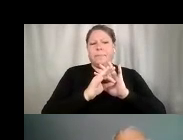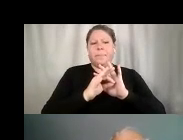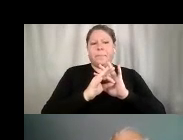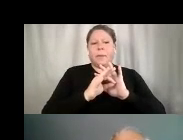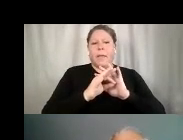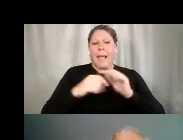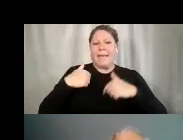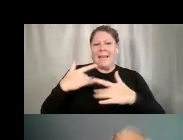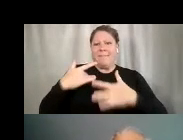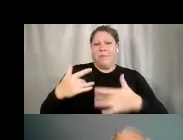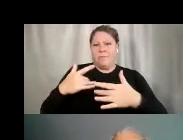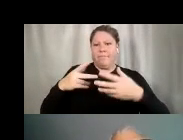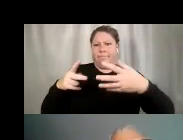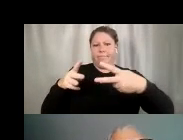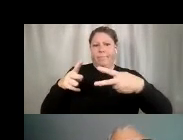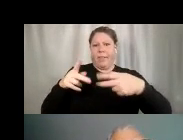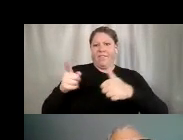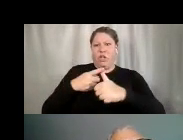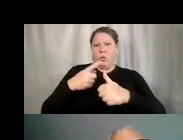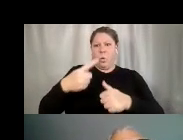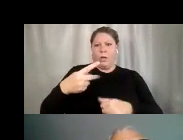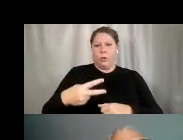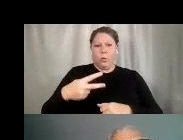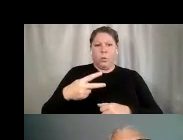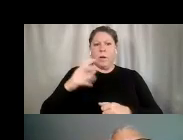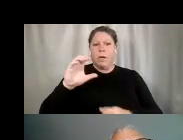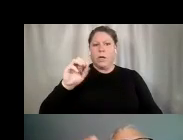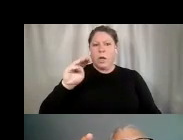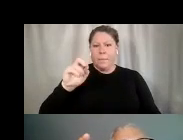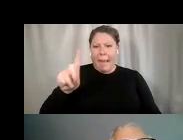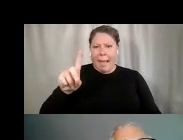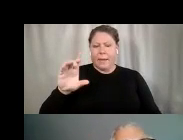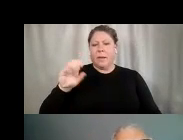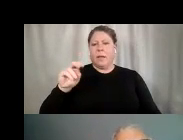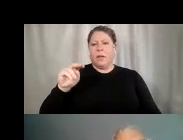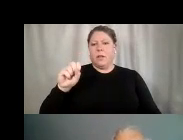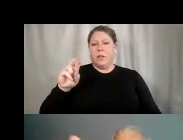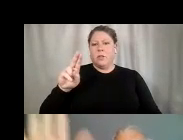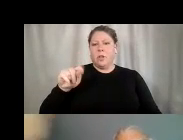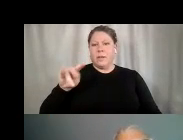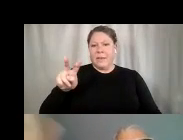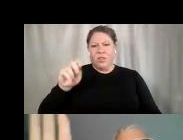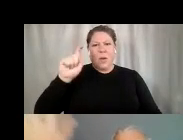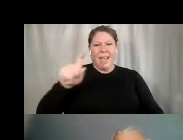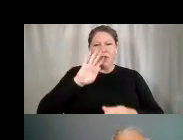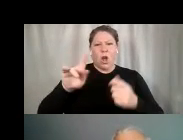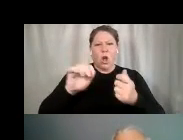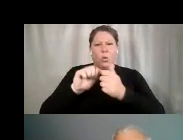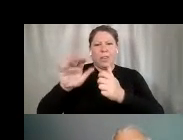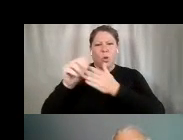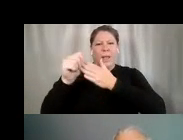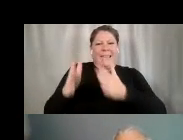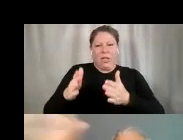first two, the command consultative, you have to have a discussion with your sponsor or the person